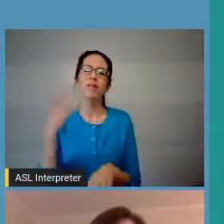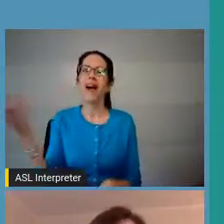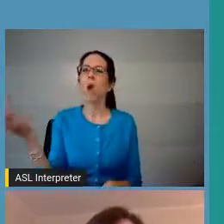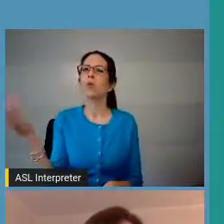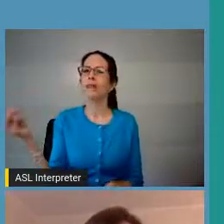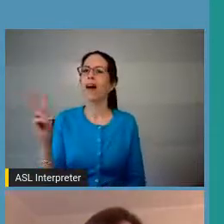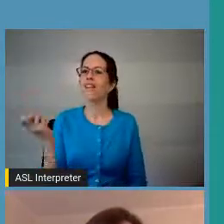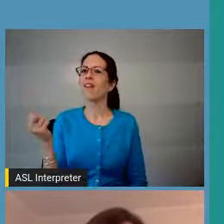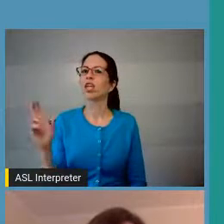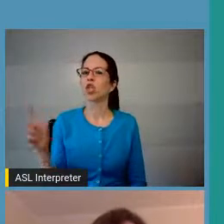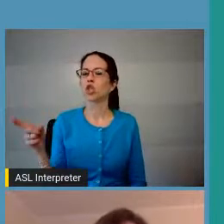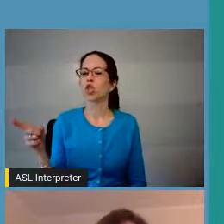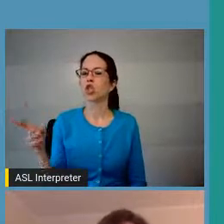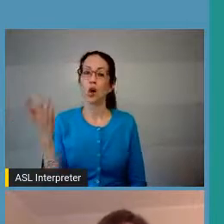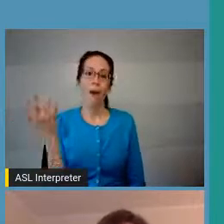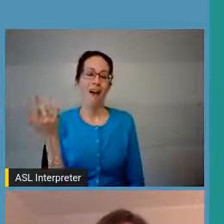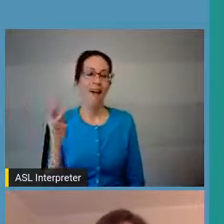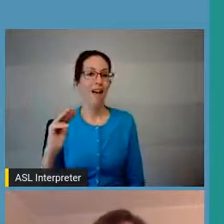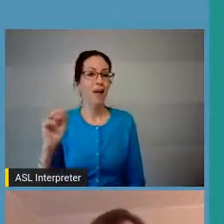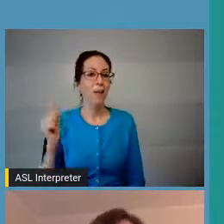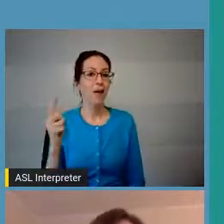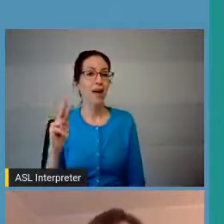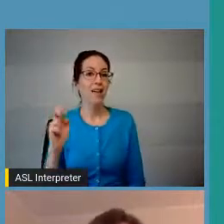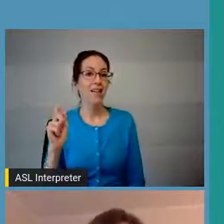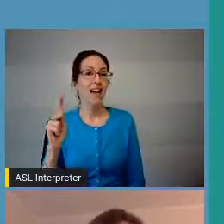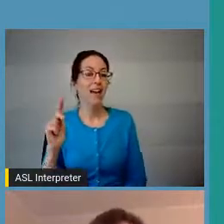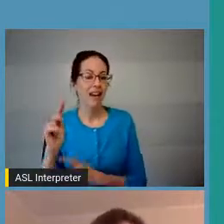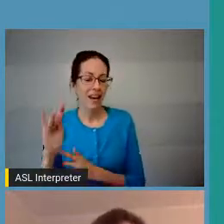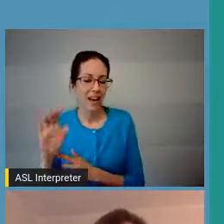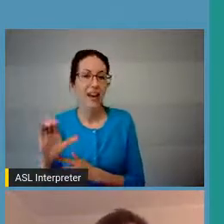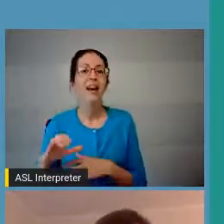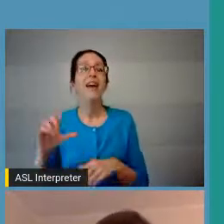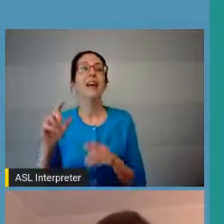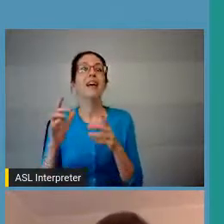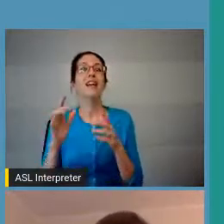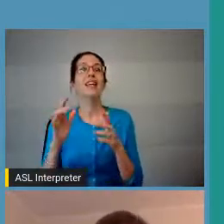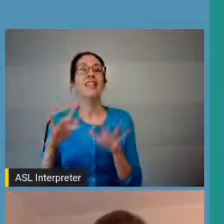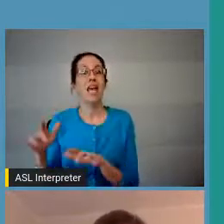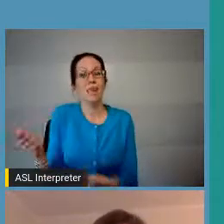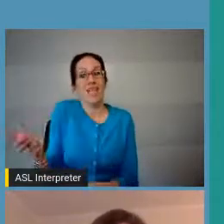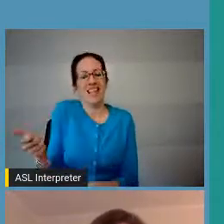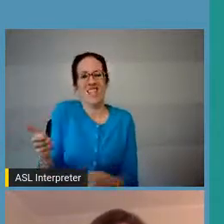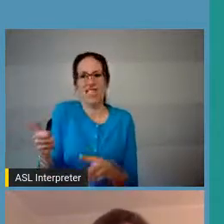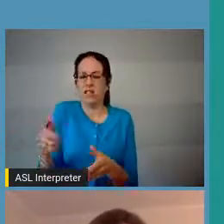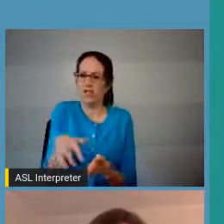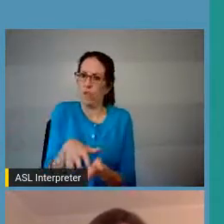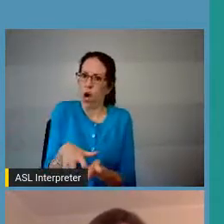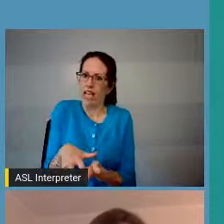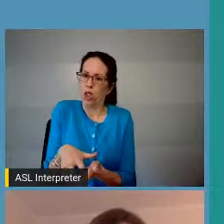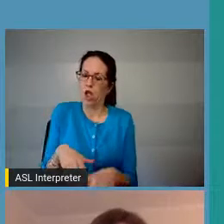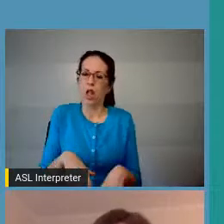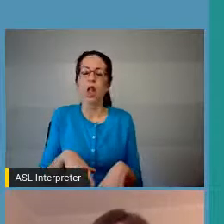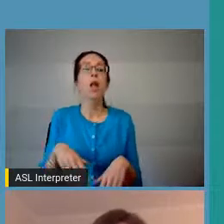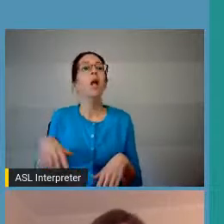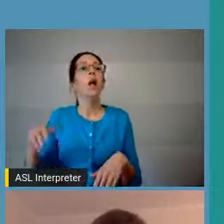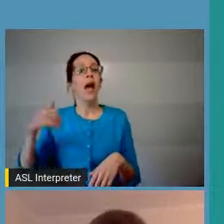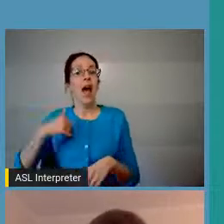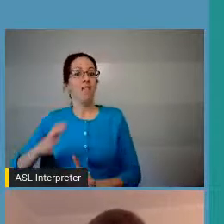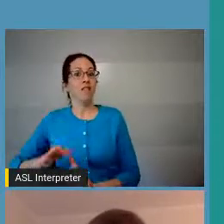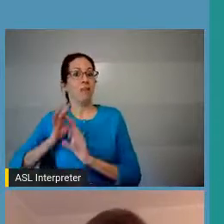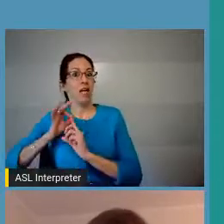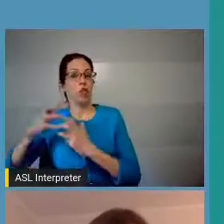because magnetic tapes are fragile. The machines required to take that analog recording and create